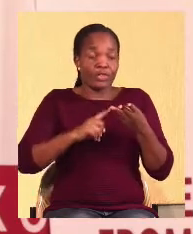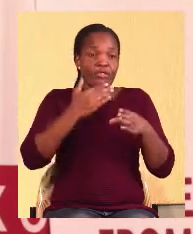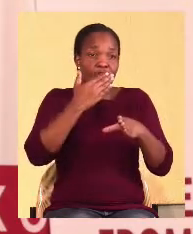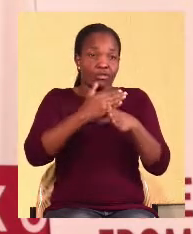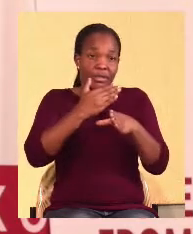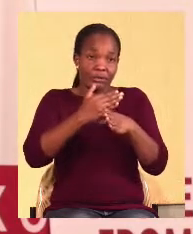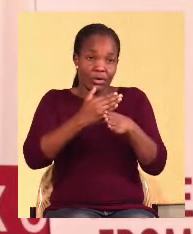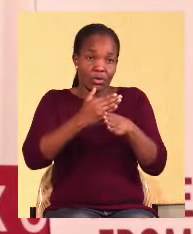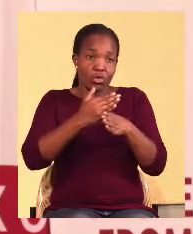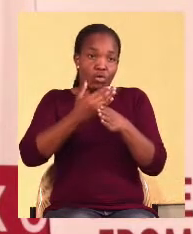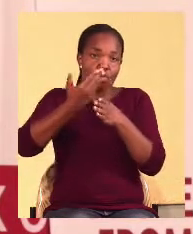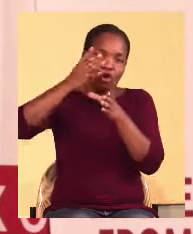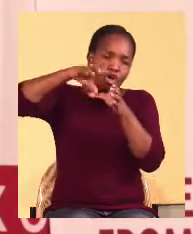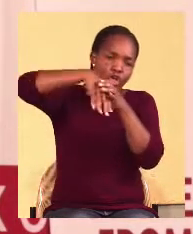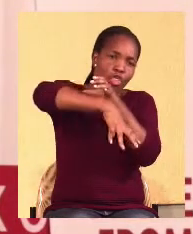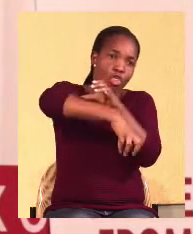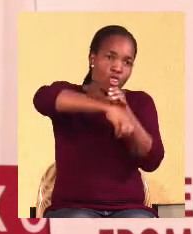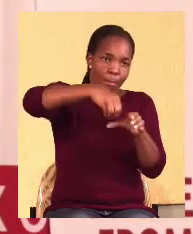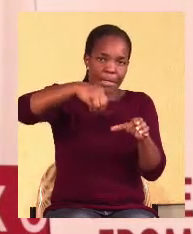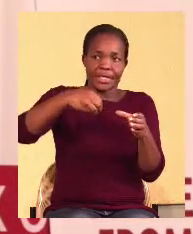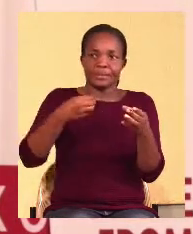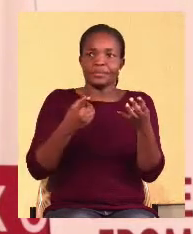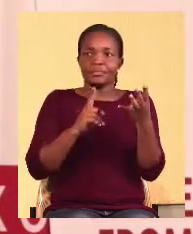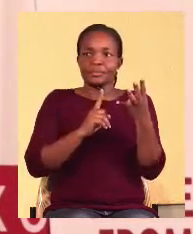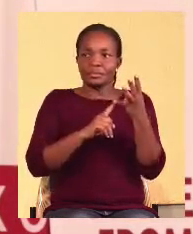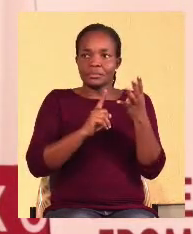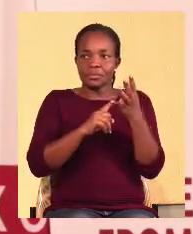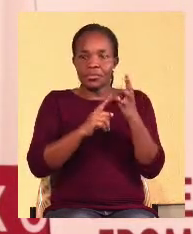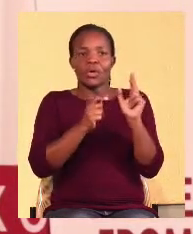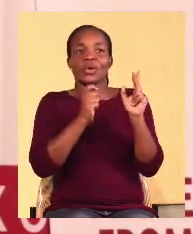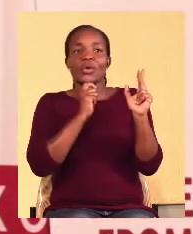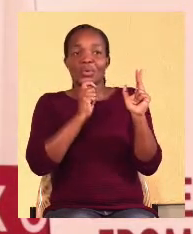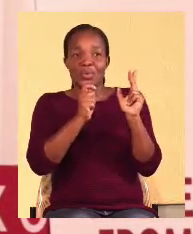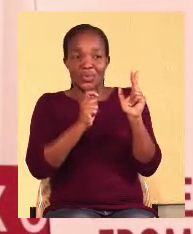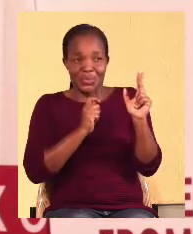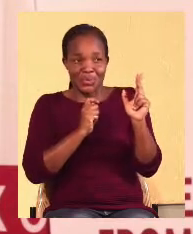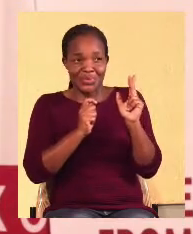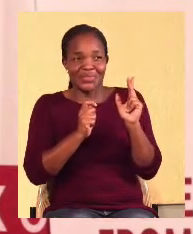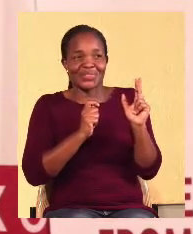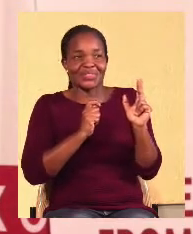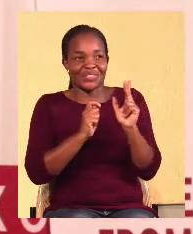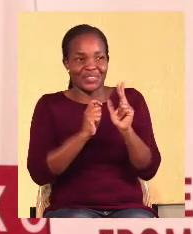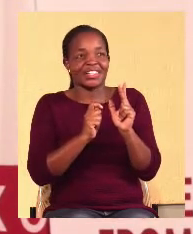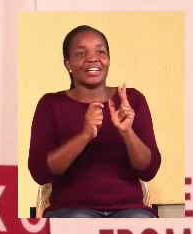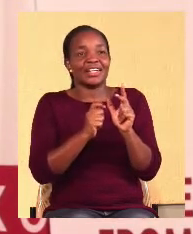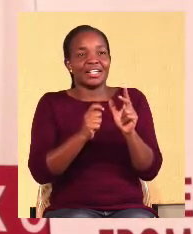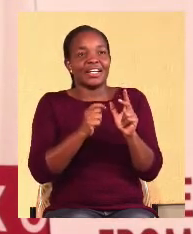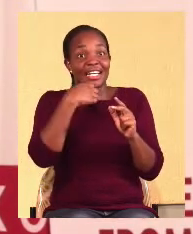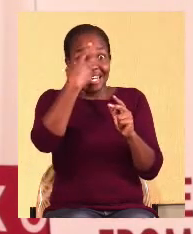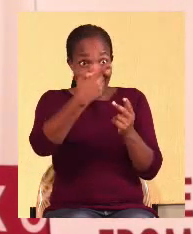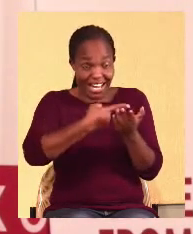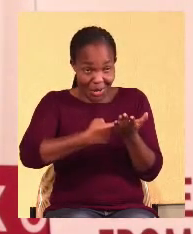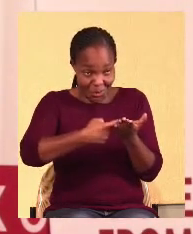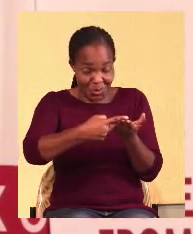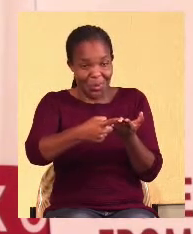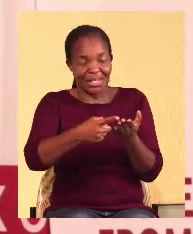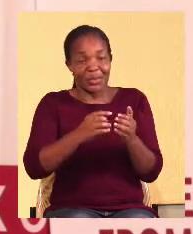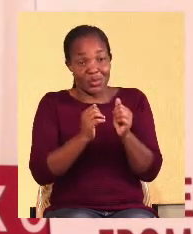will also include the journalists. So by next week, we